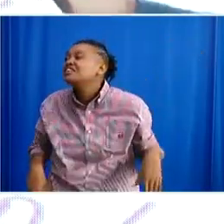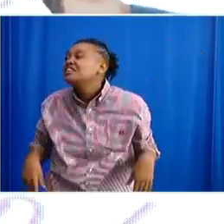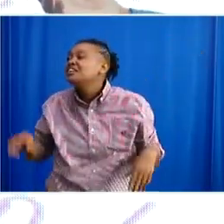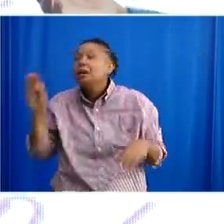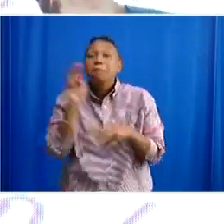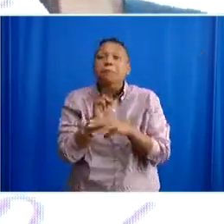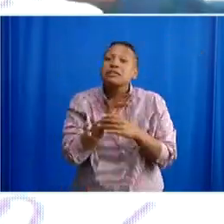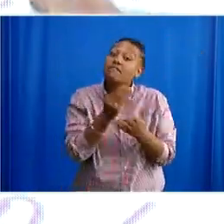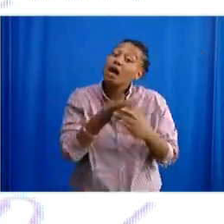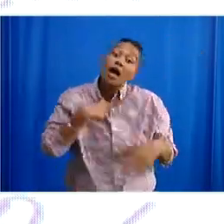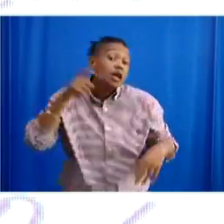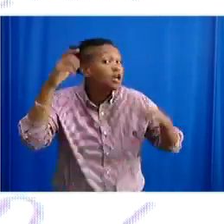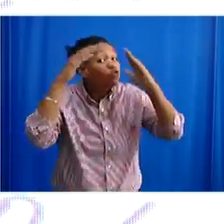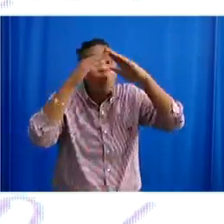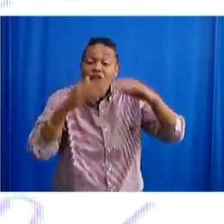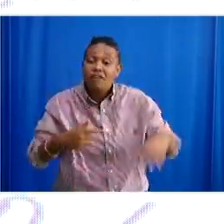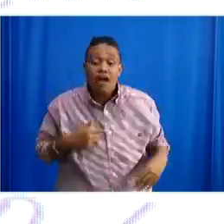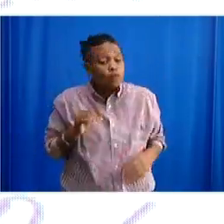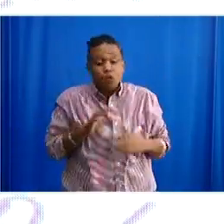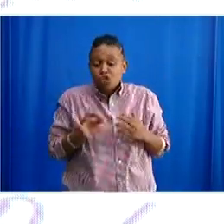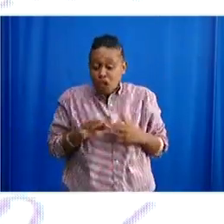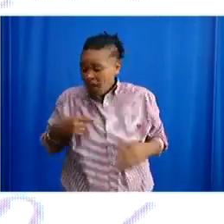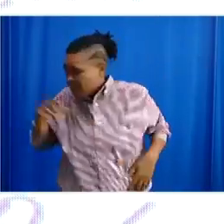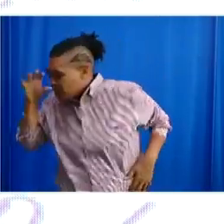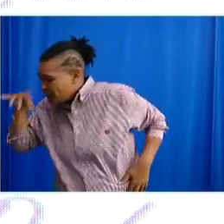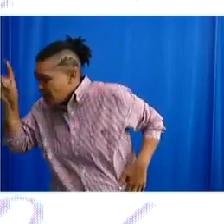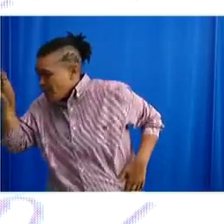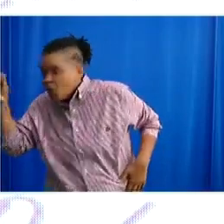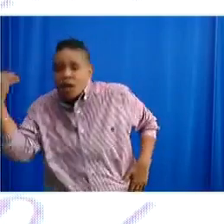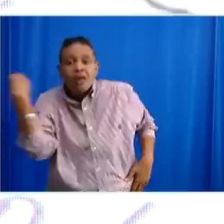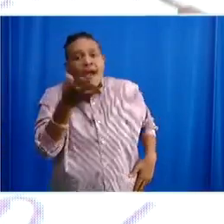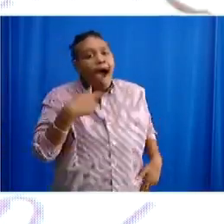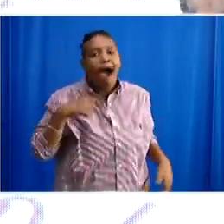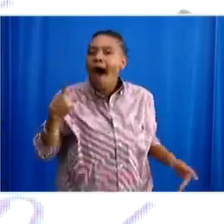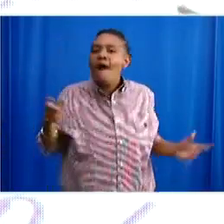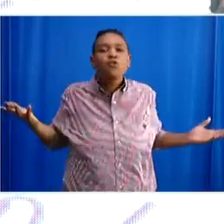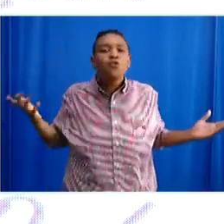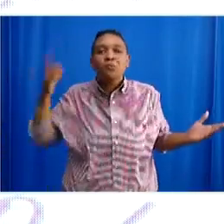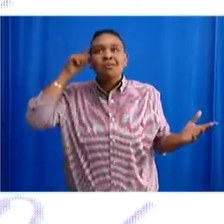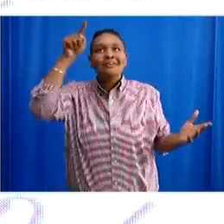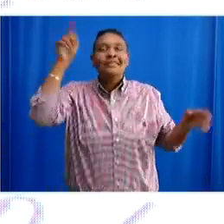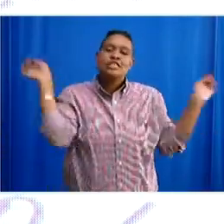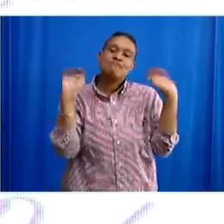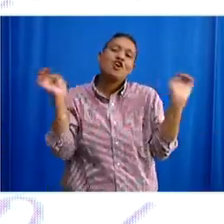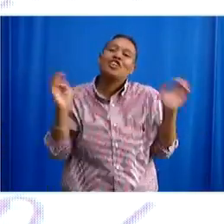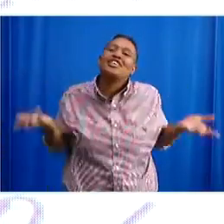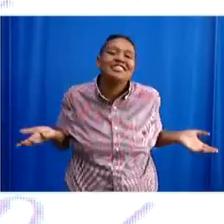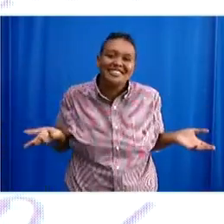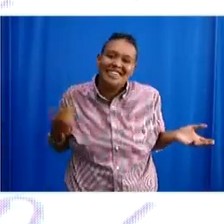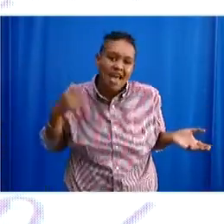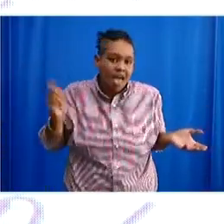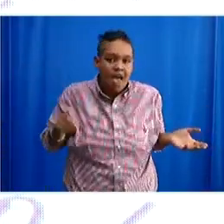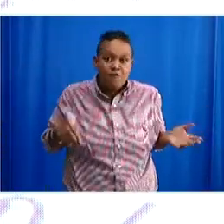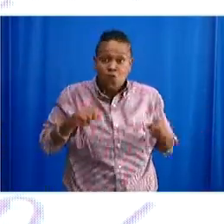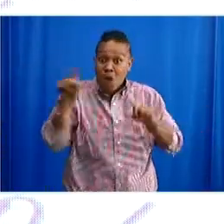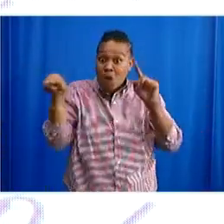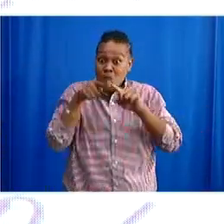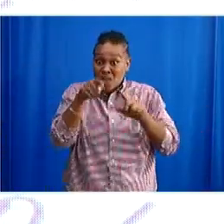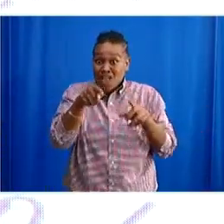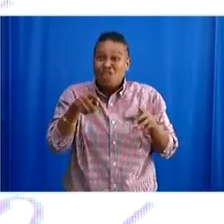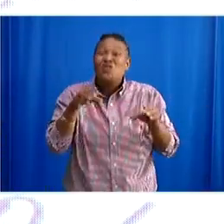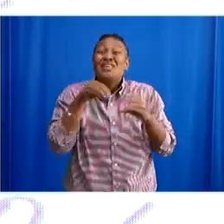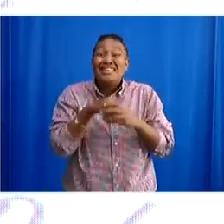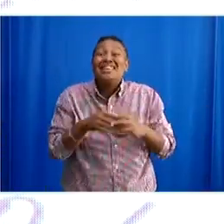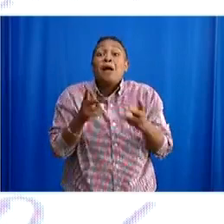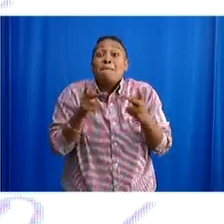no choice. I have to find the money to deal with those emergencies. And it's when you're in a position that you